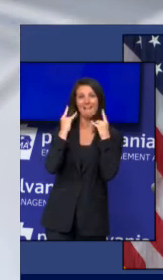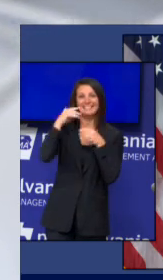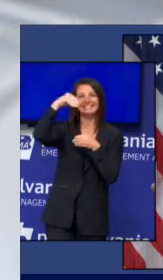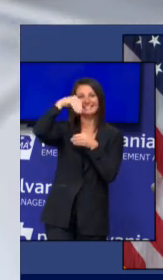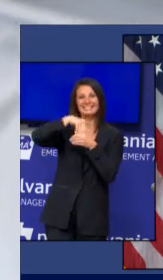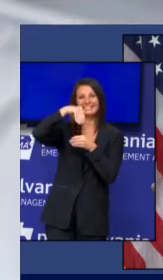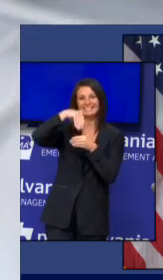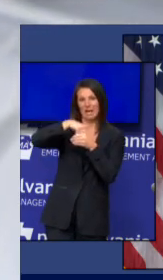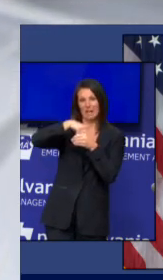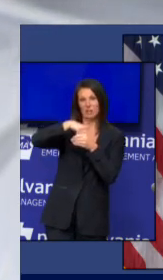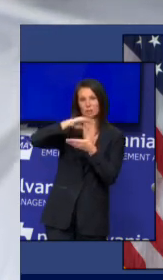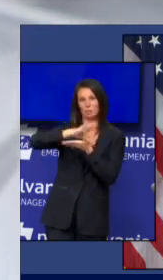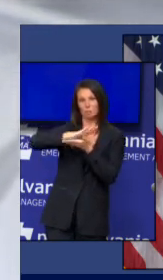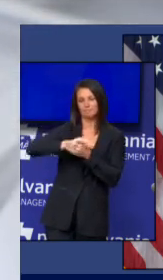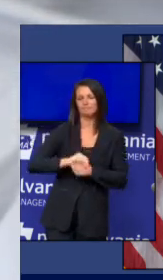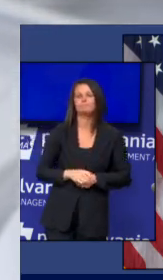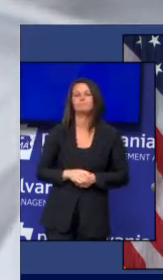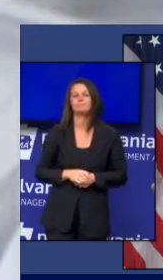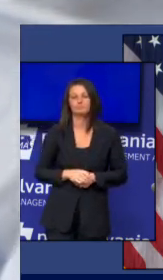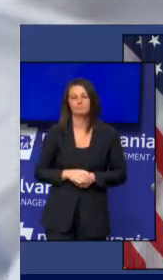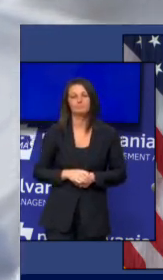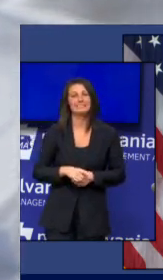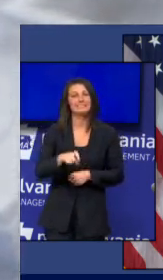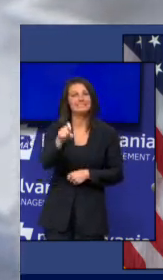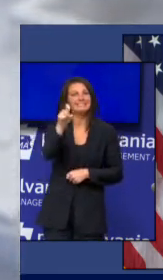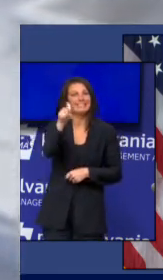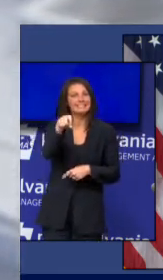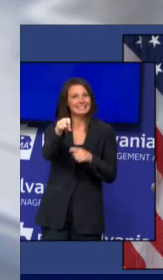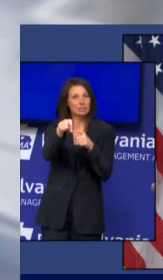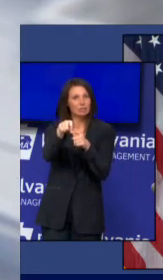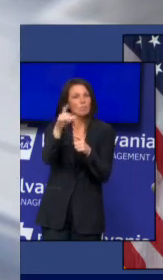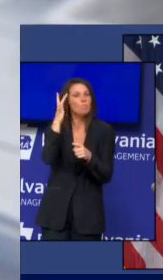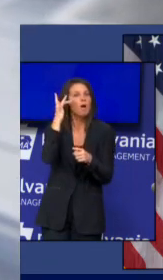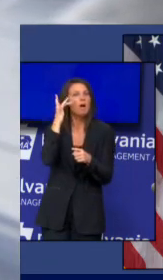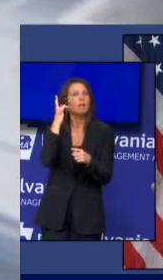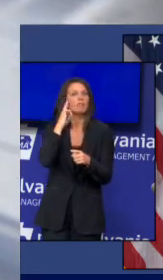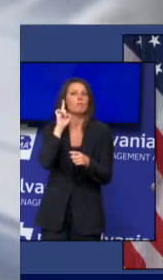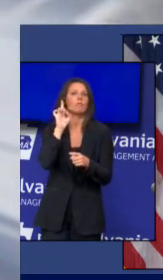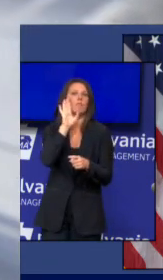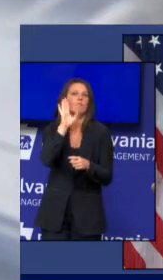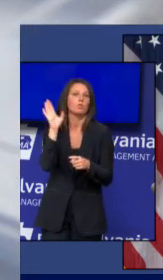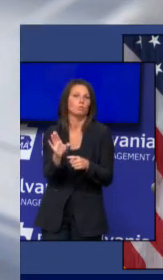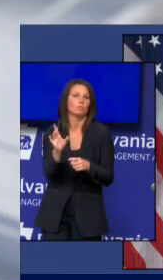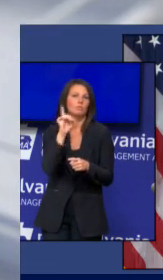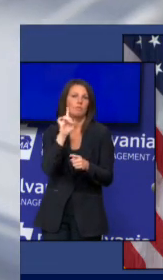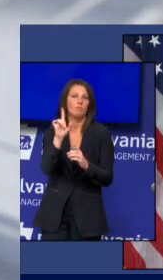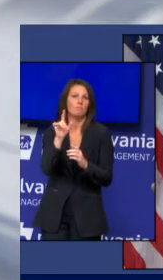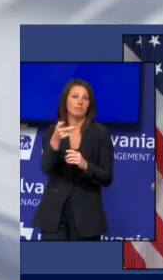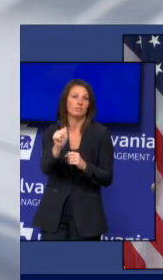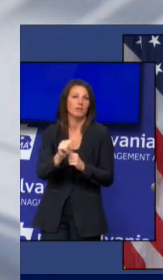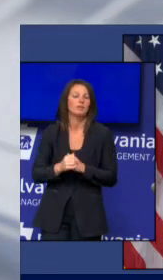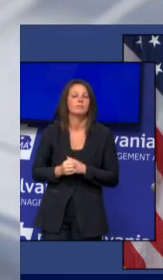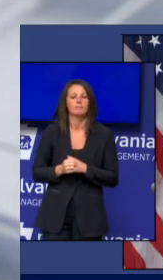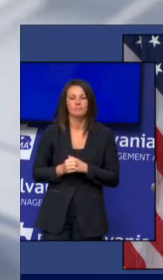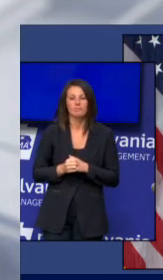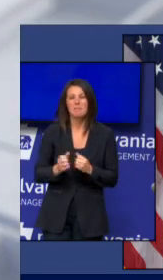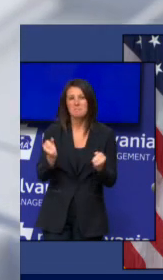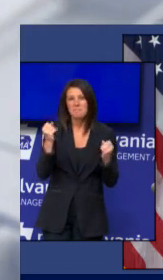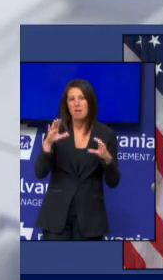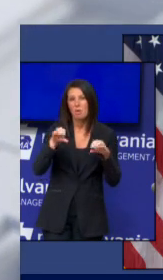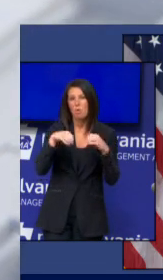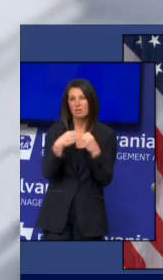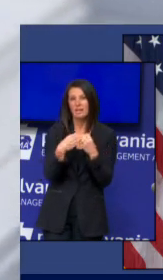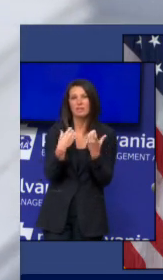indoors. This is necessary to our future as a Commonwealth. Among numerous